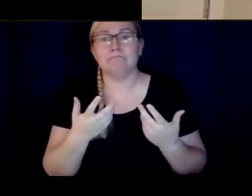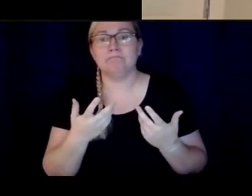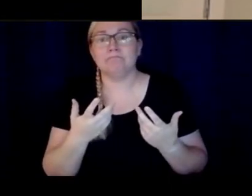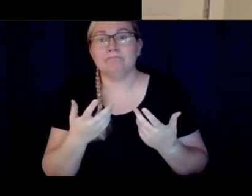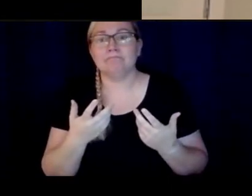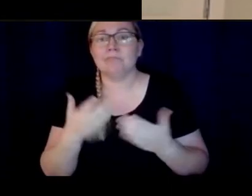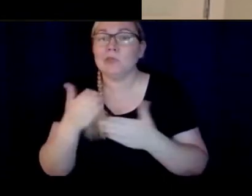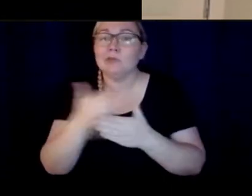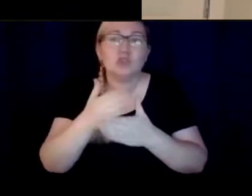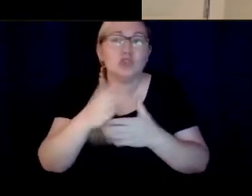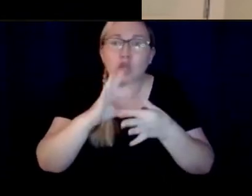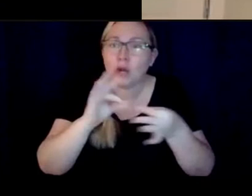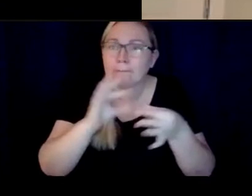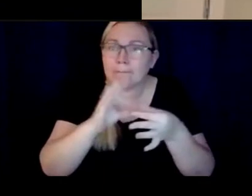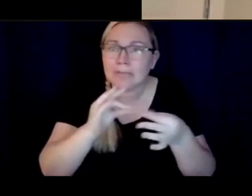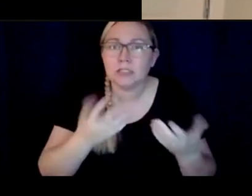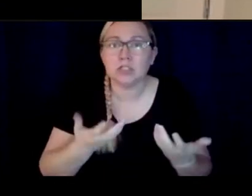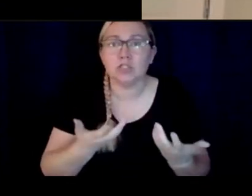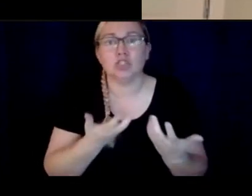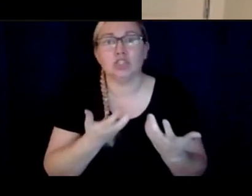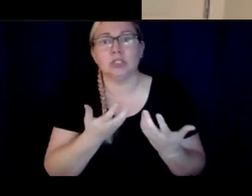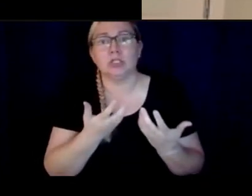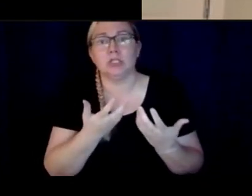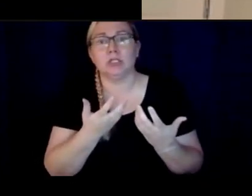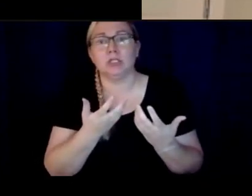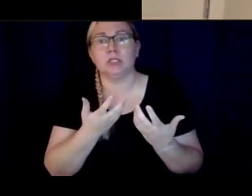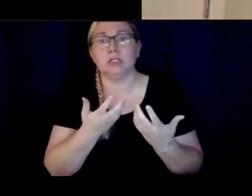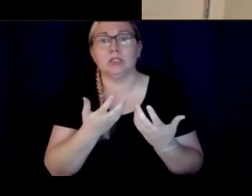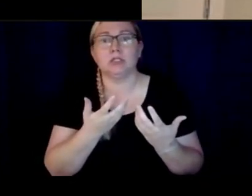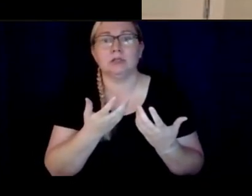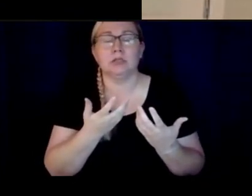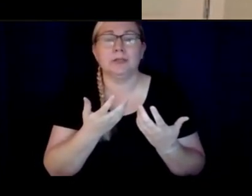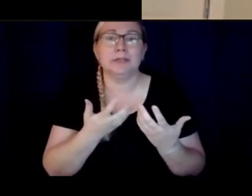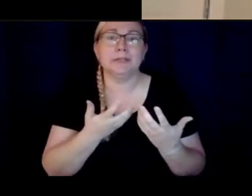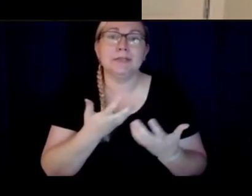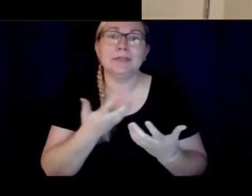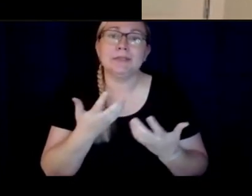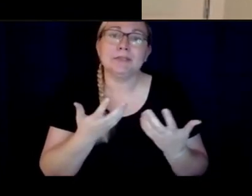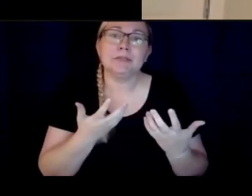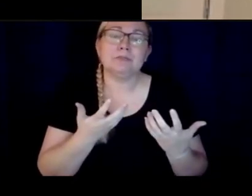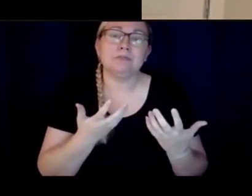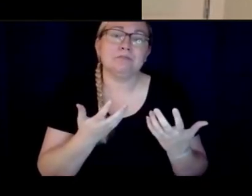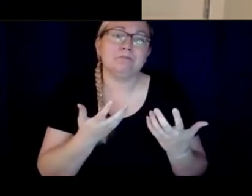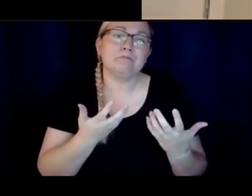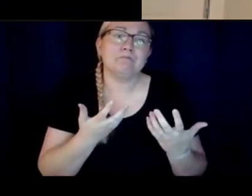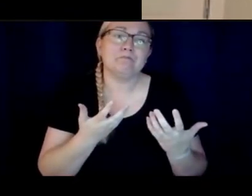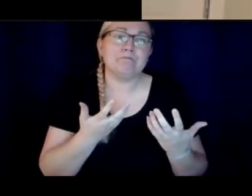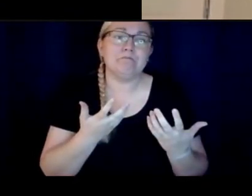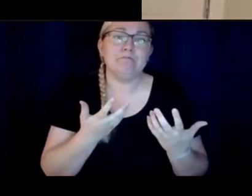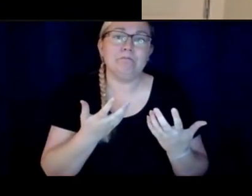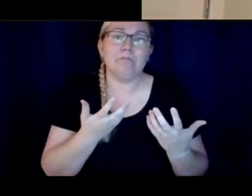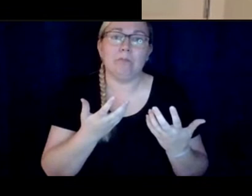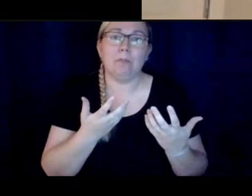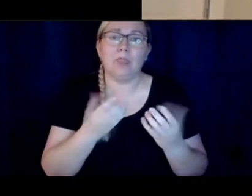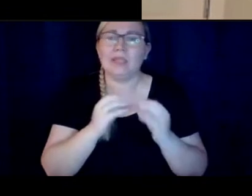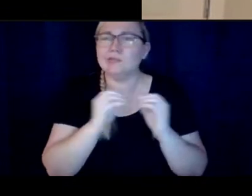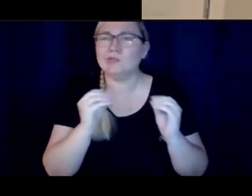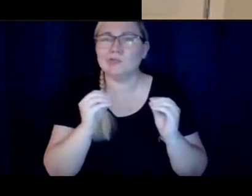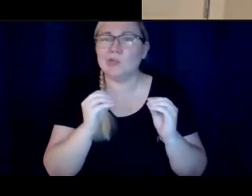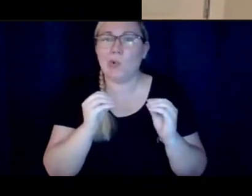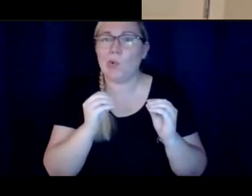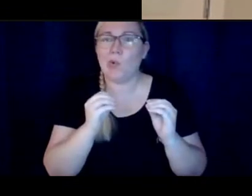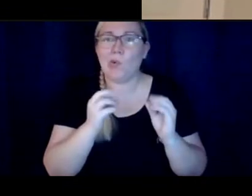message and get to things, splash around, you know. There's no rules. And I think